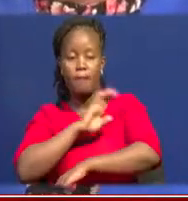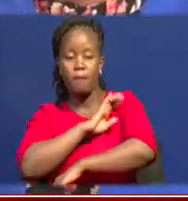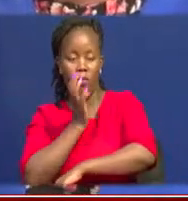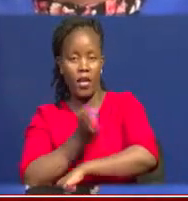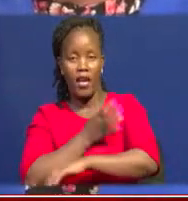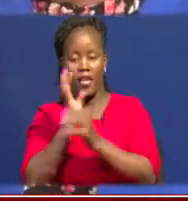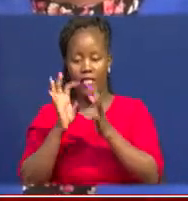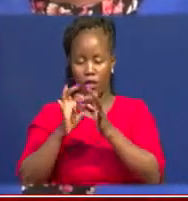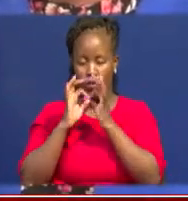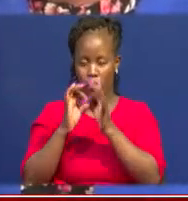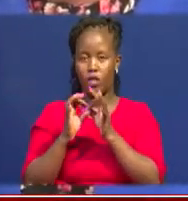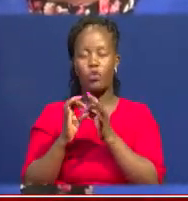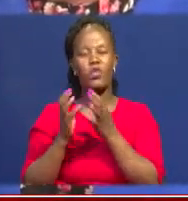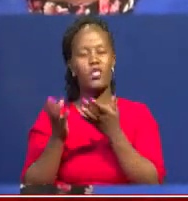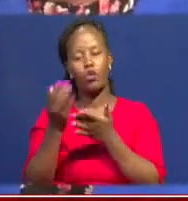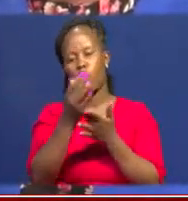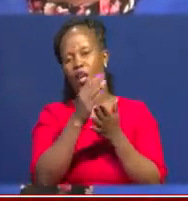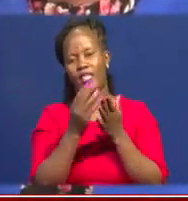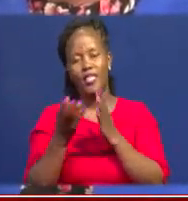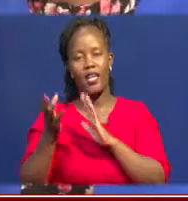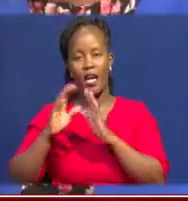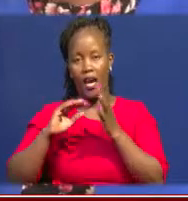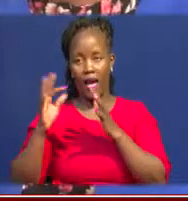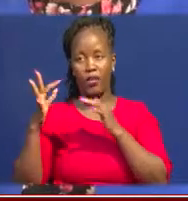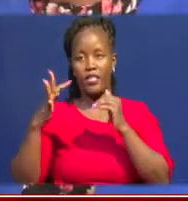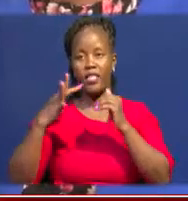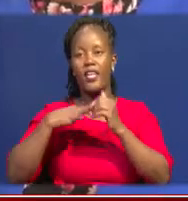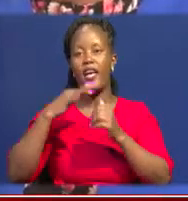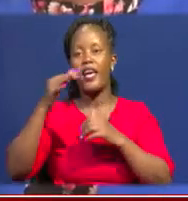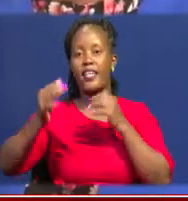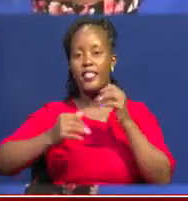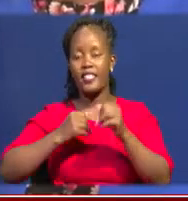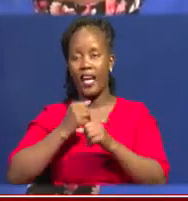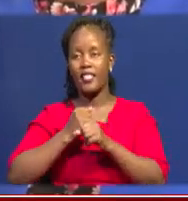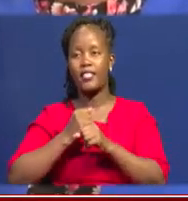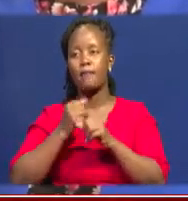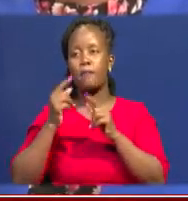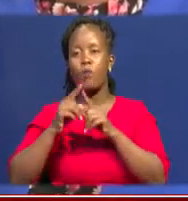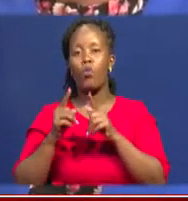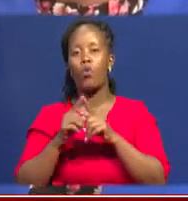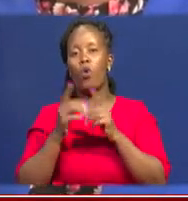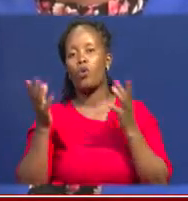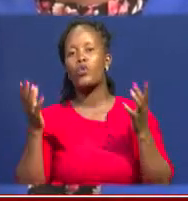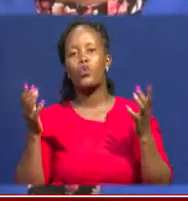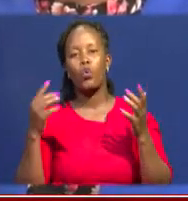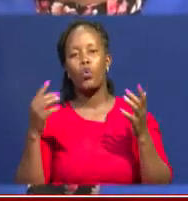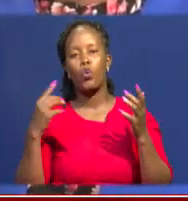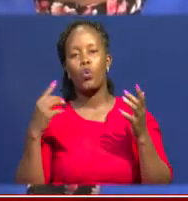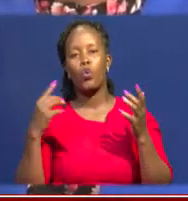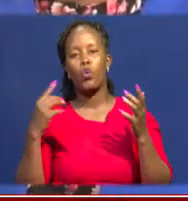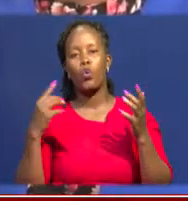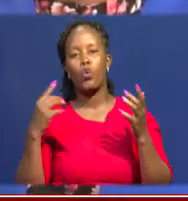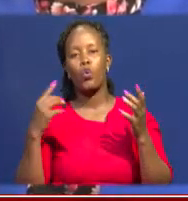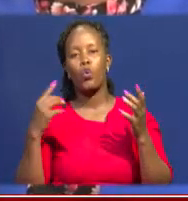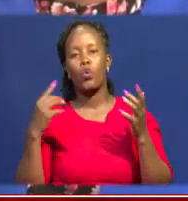for about 80 years, and we've been able to be told that